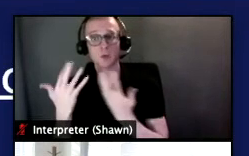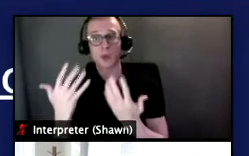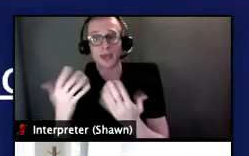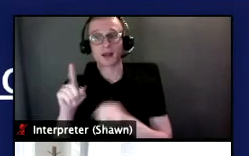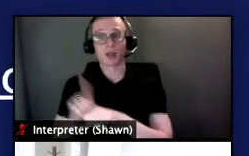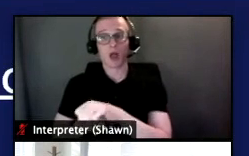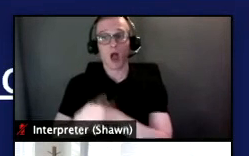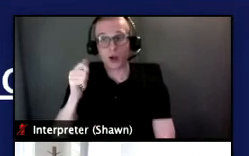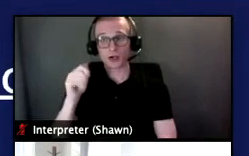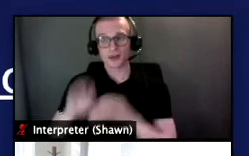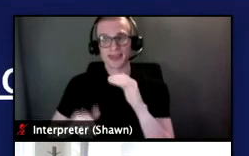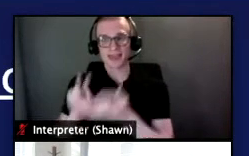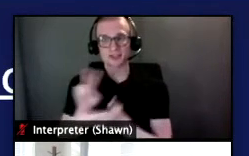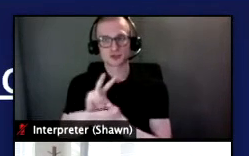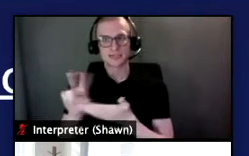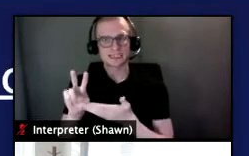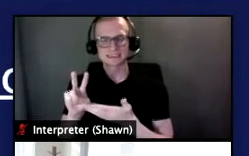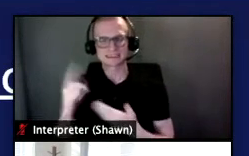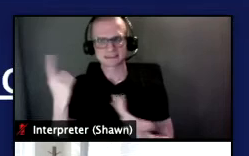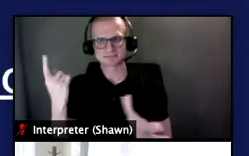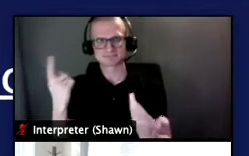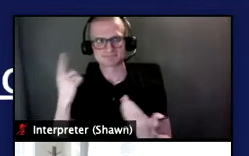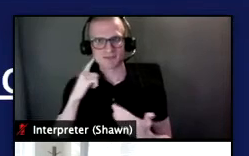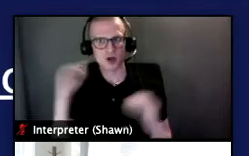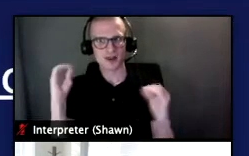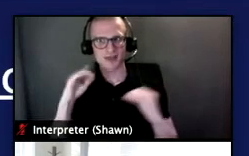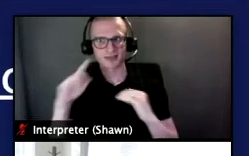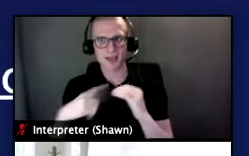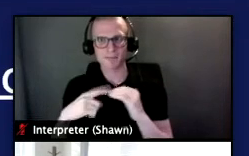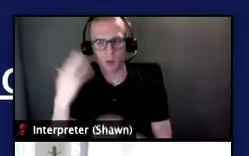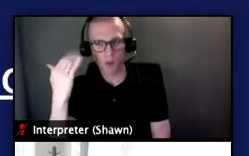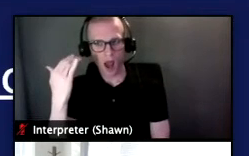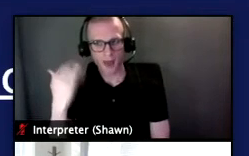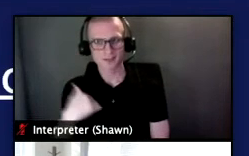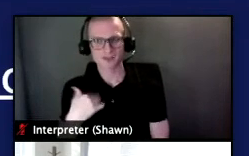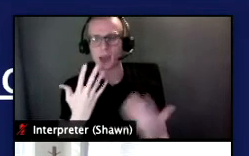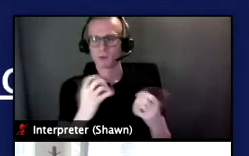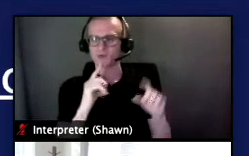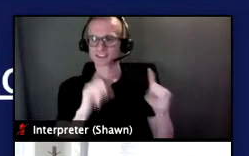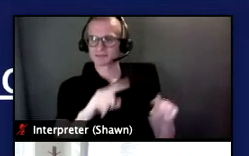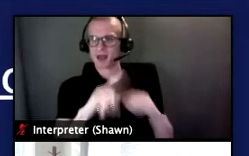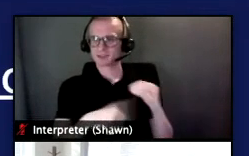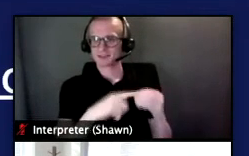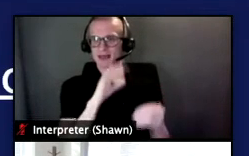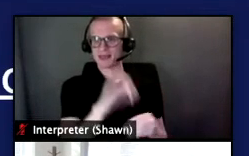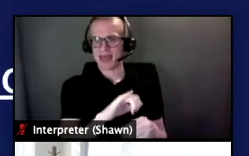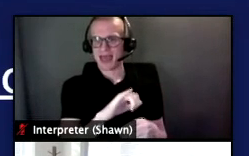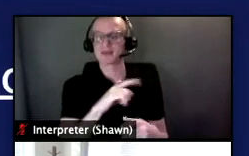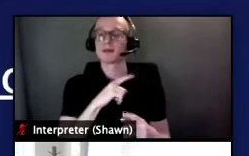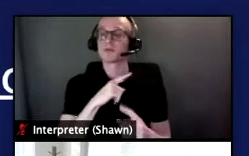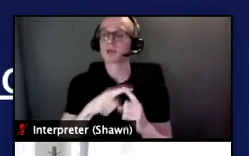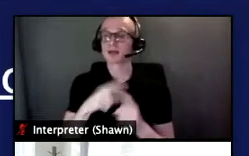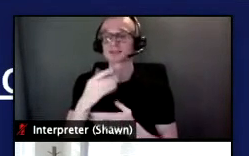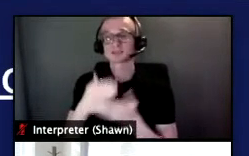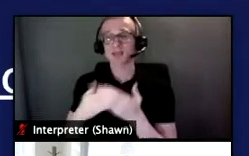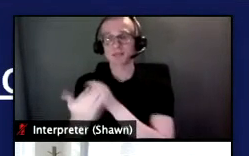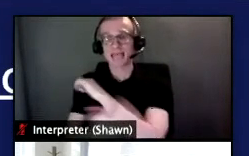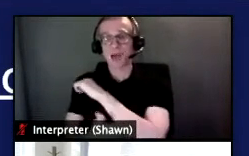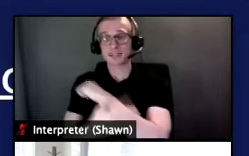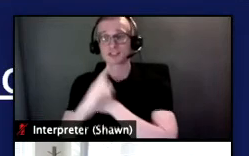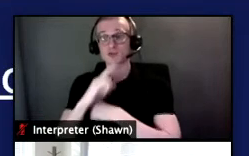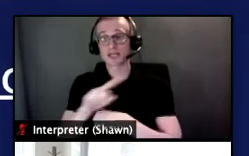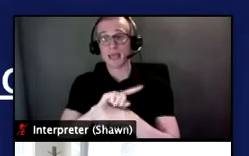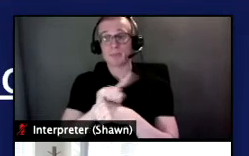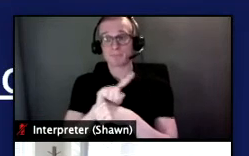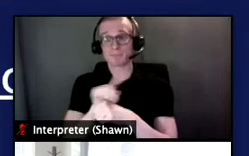moved. So I'd like to hear a response to that. And also at this point, some of these counties are blowing through levels in a matter of days. Is controlling this virus a